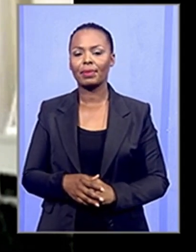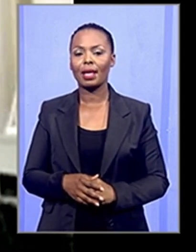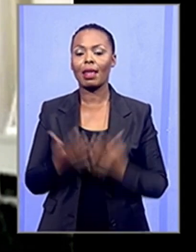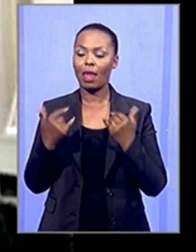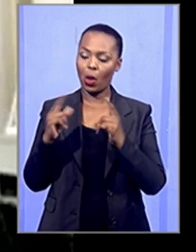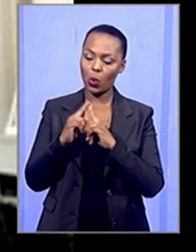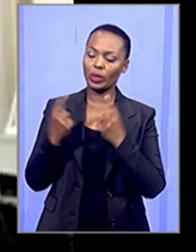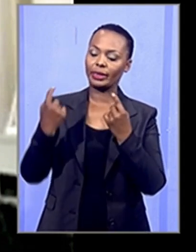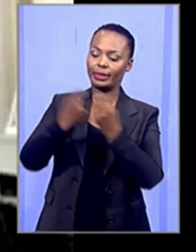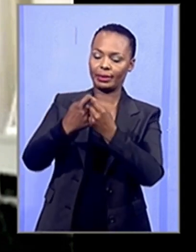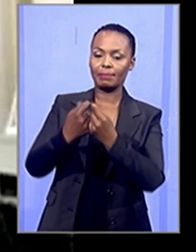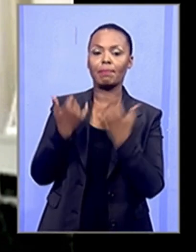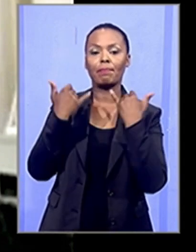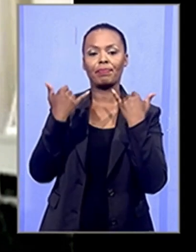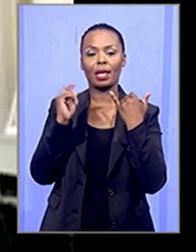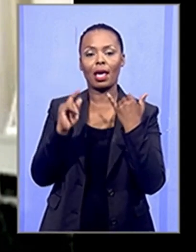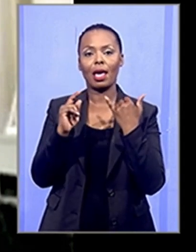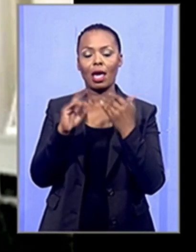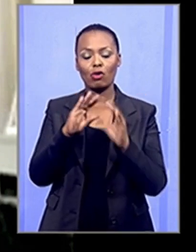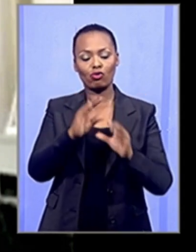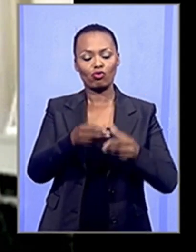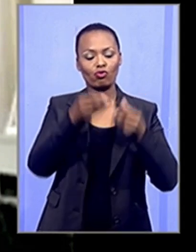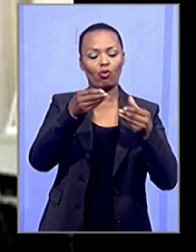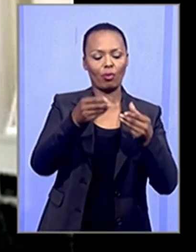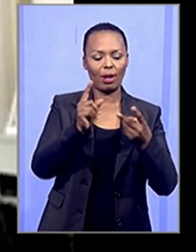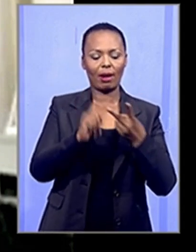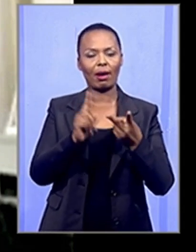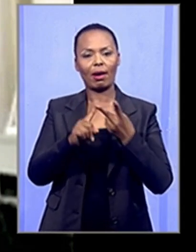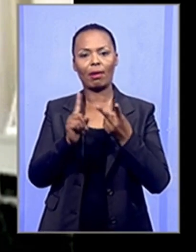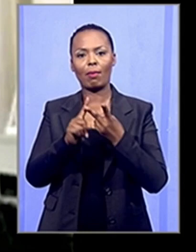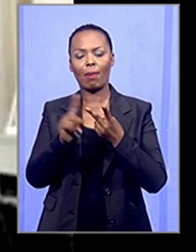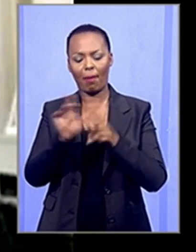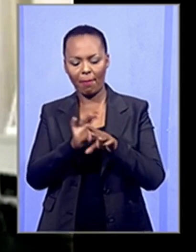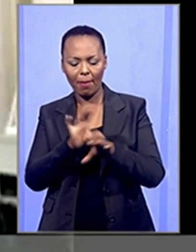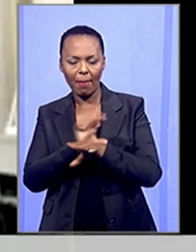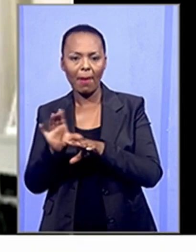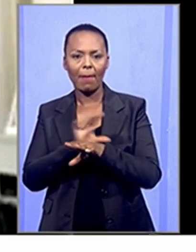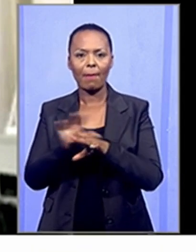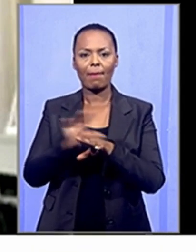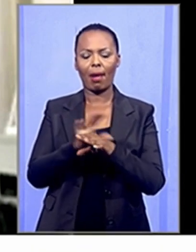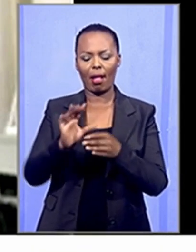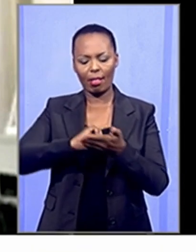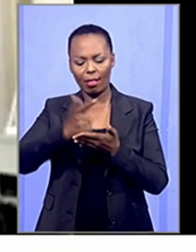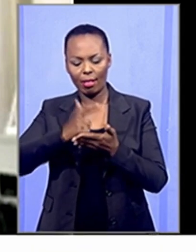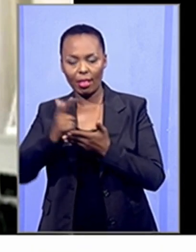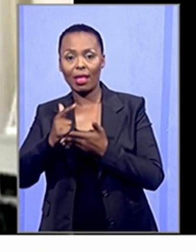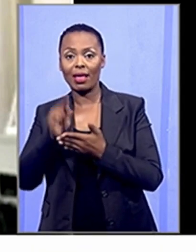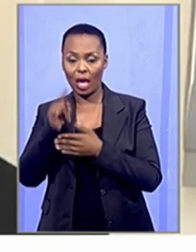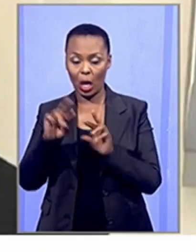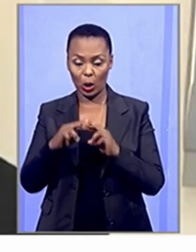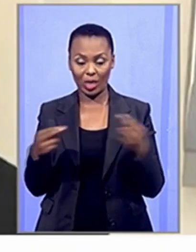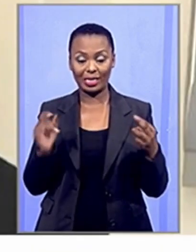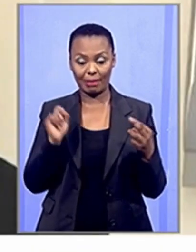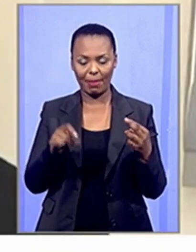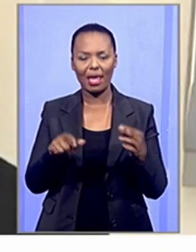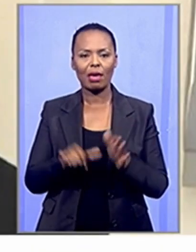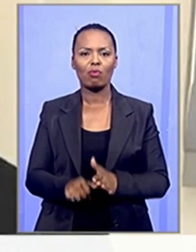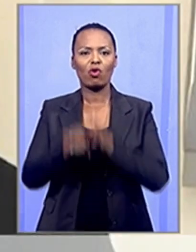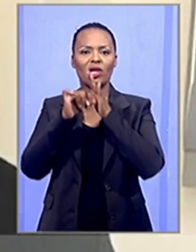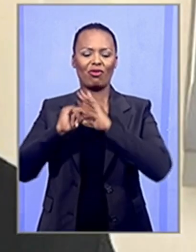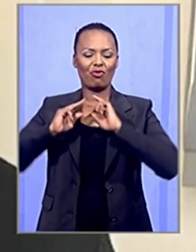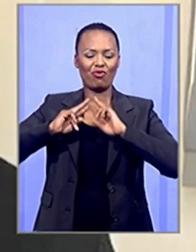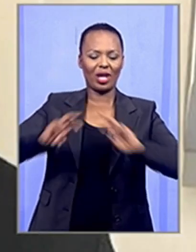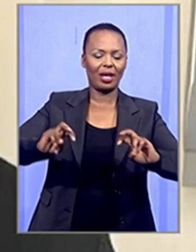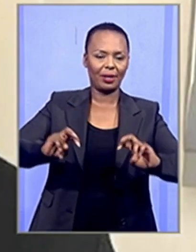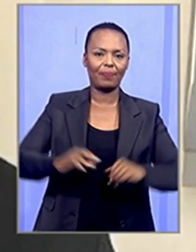relevant materials, including documents, electronic gadgets that are deemed to be important in the progress of the investigation. This is long